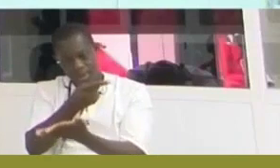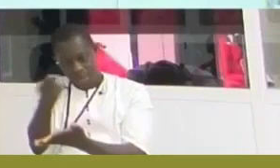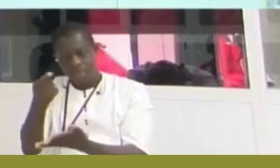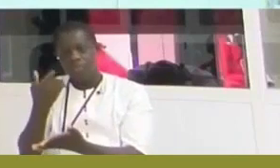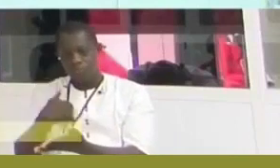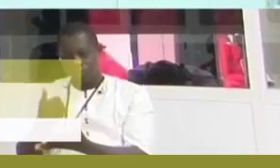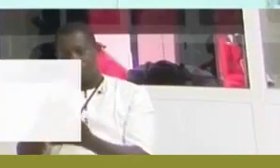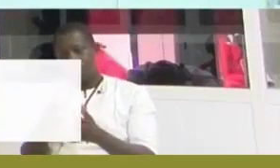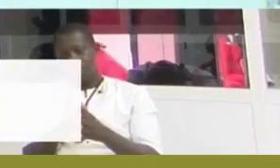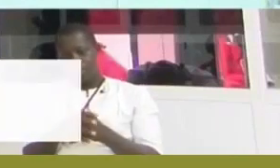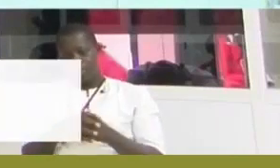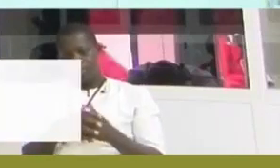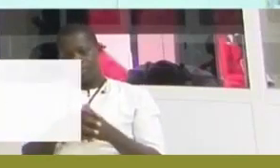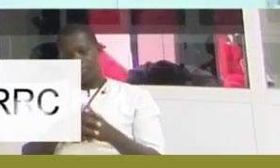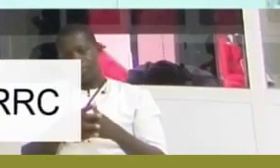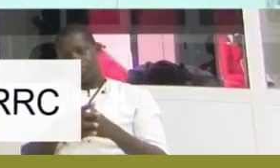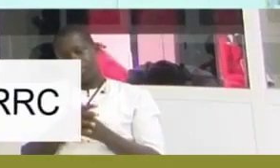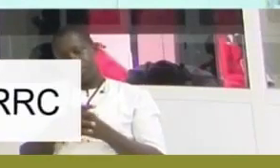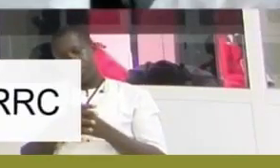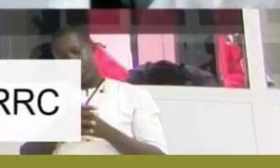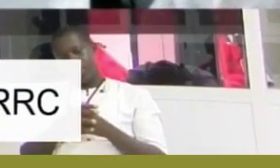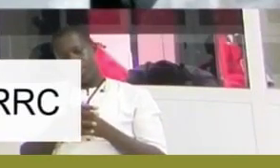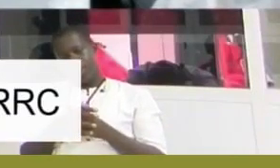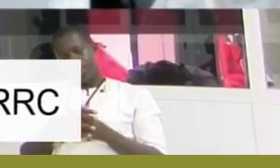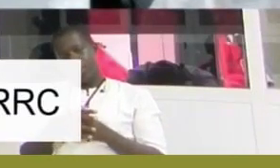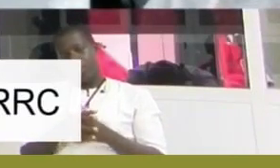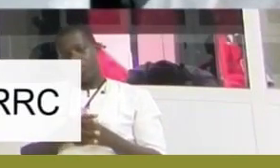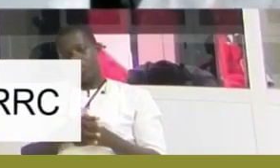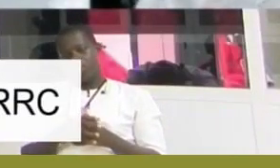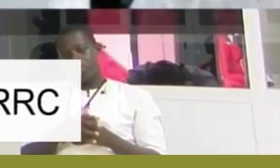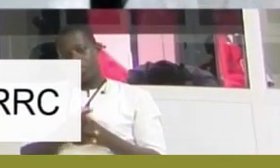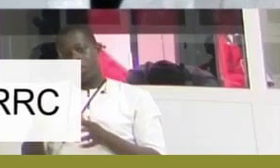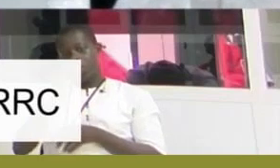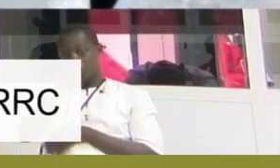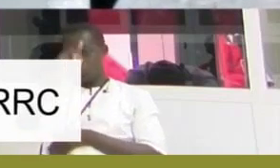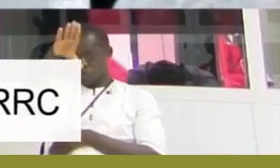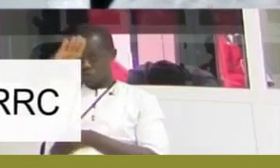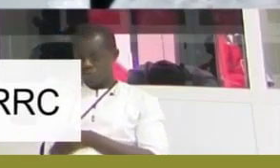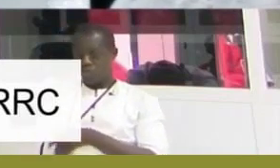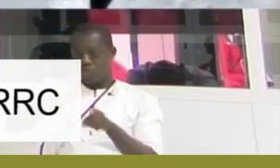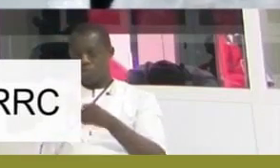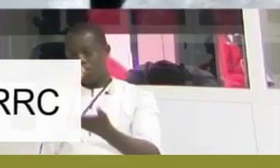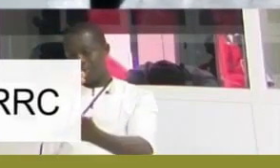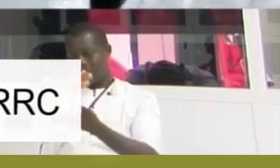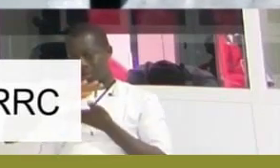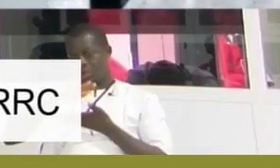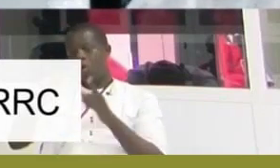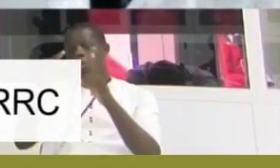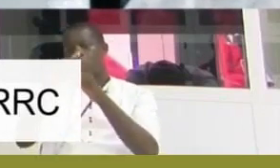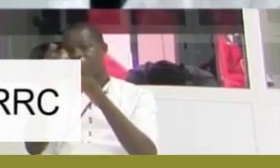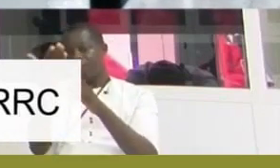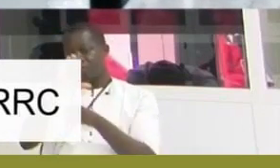Former jungler Omar A. Jallo, in continuation of his confession before the Truth Commission, said that he was part of the hitmen